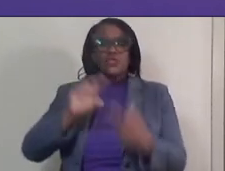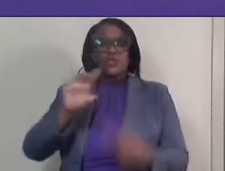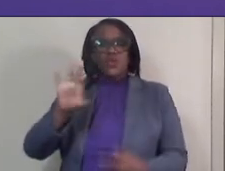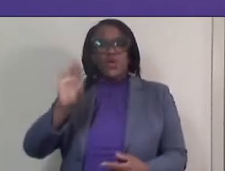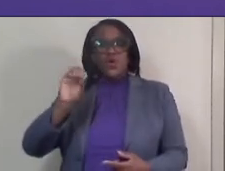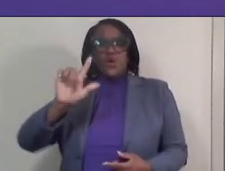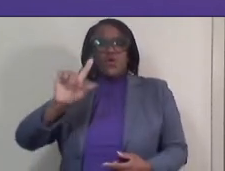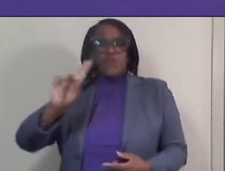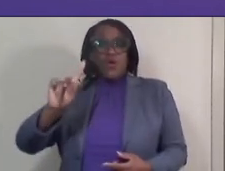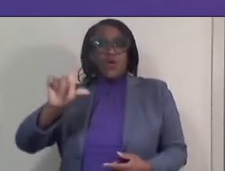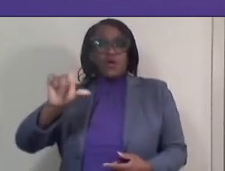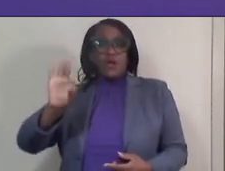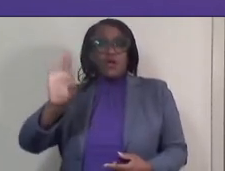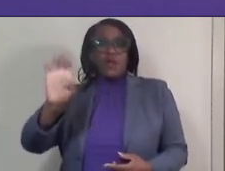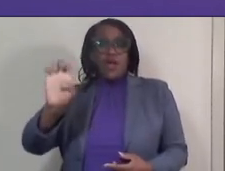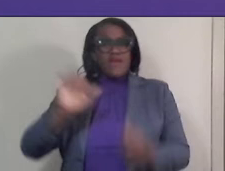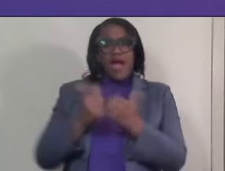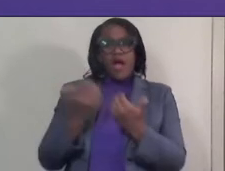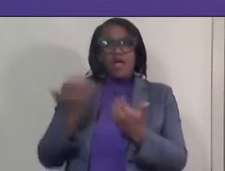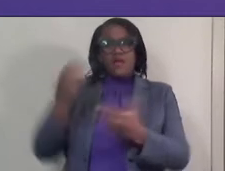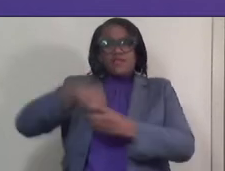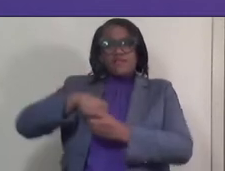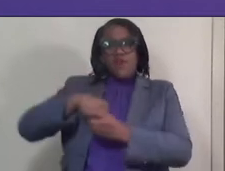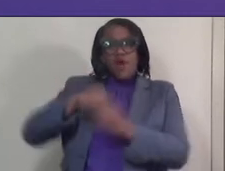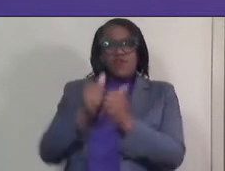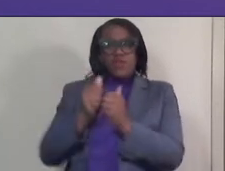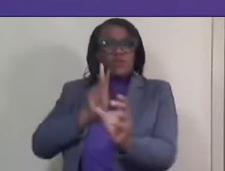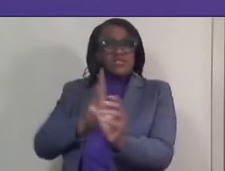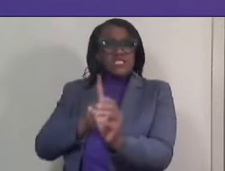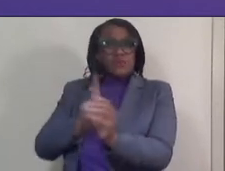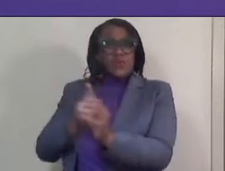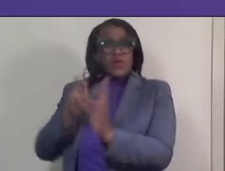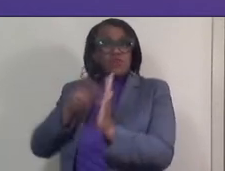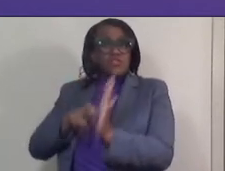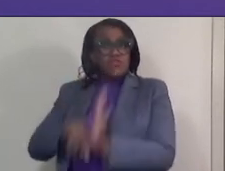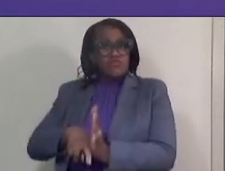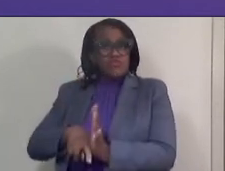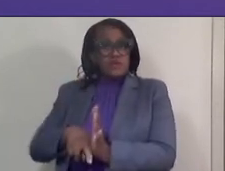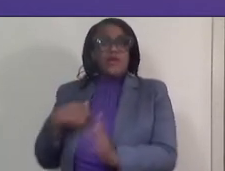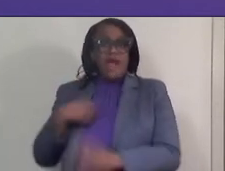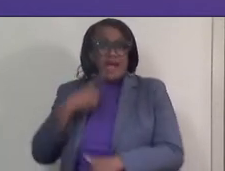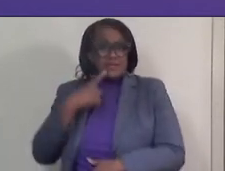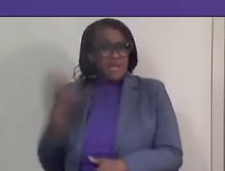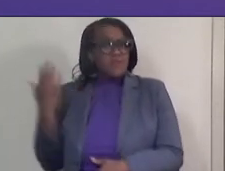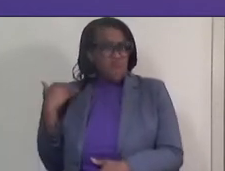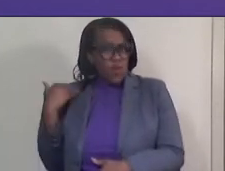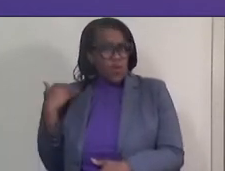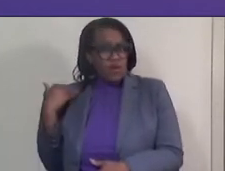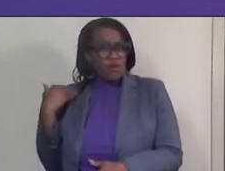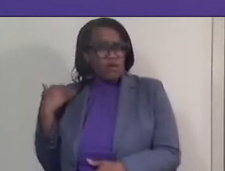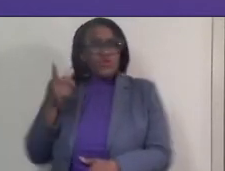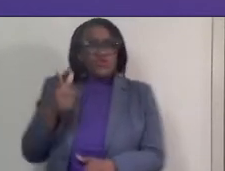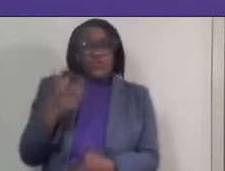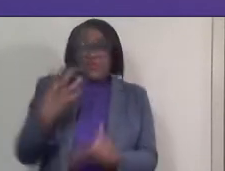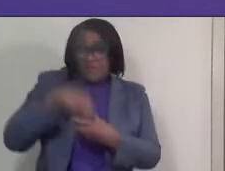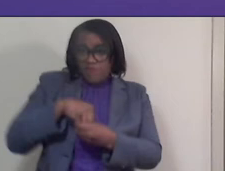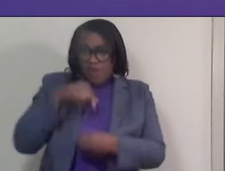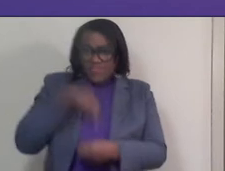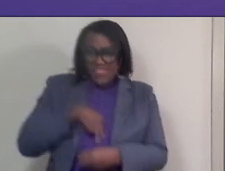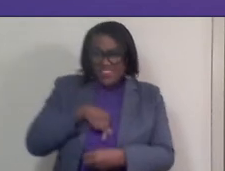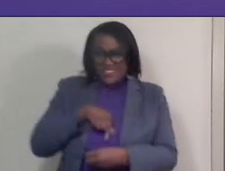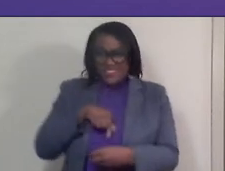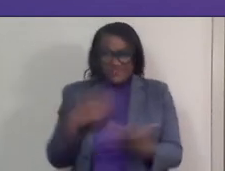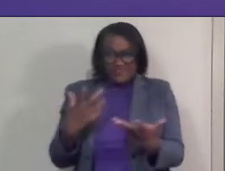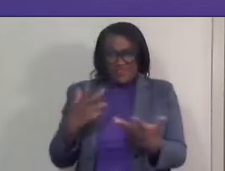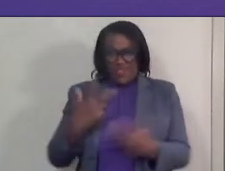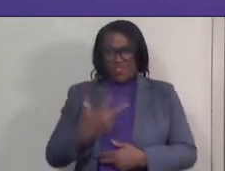connects to participatory action research. So like I said before, you've been kind of perhaps part of this ride of three